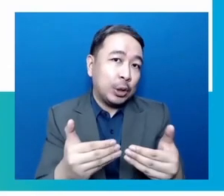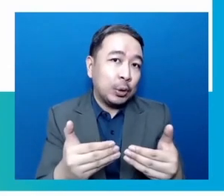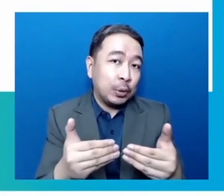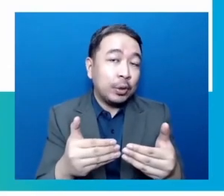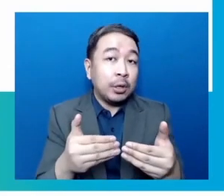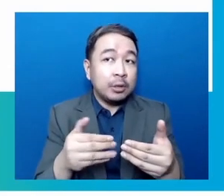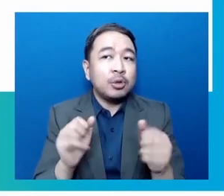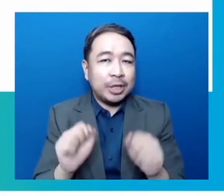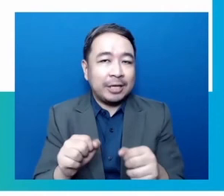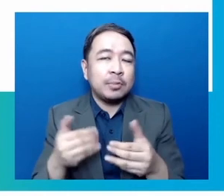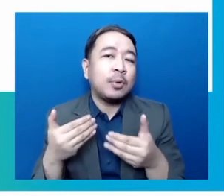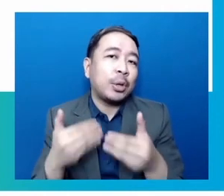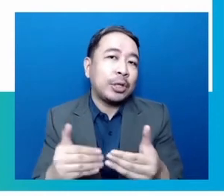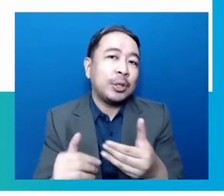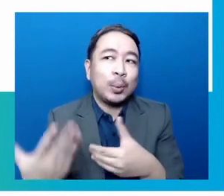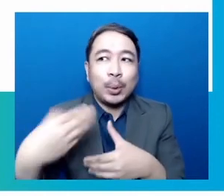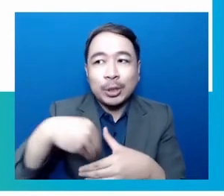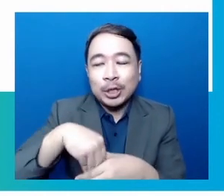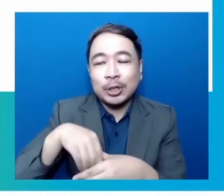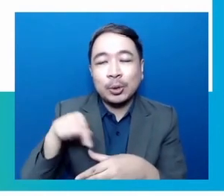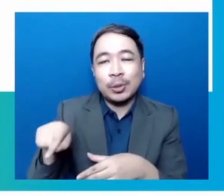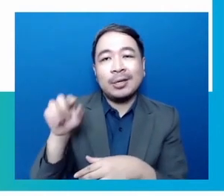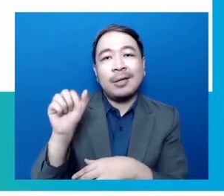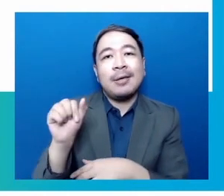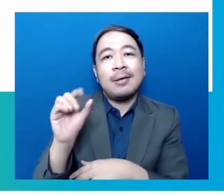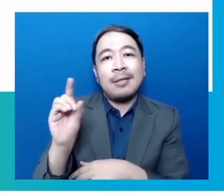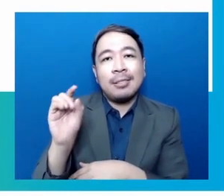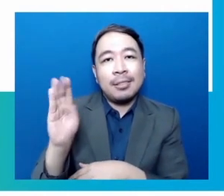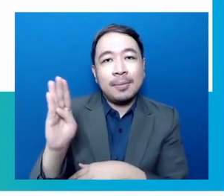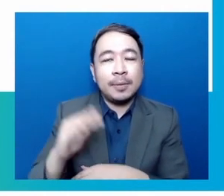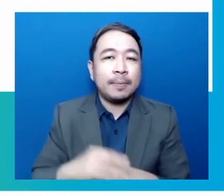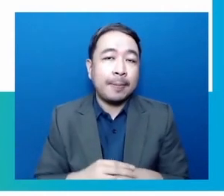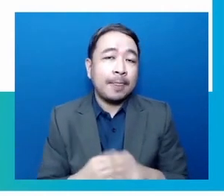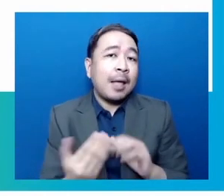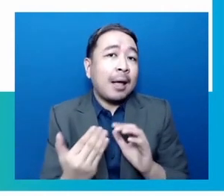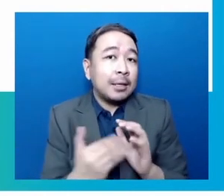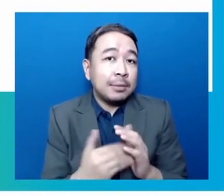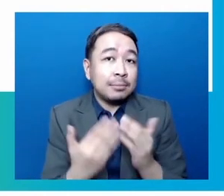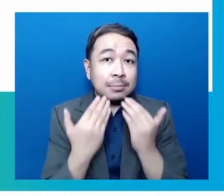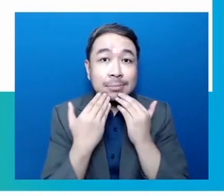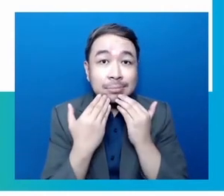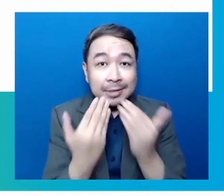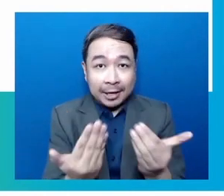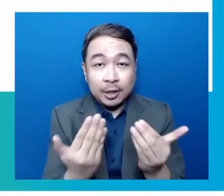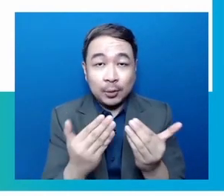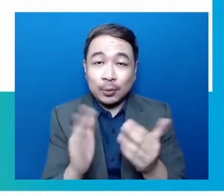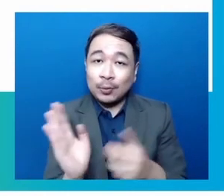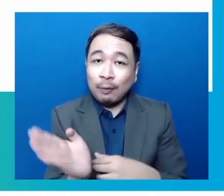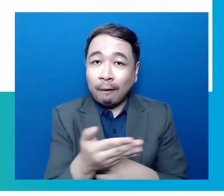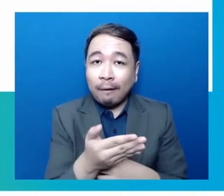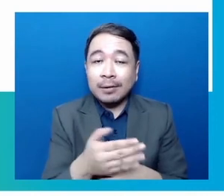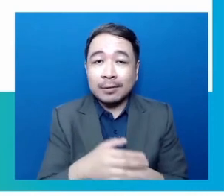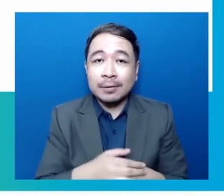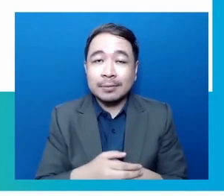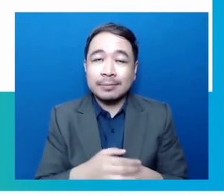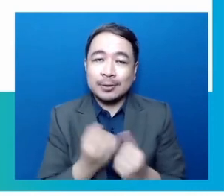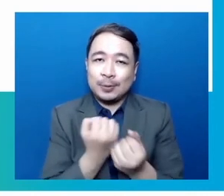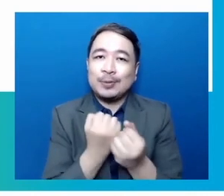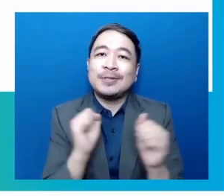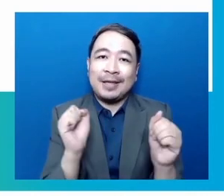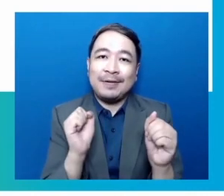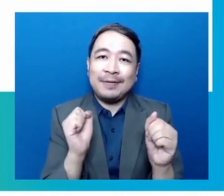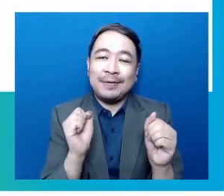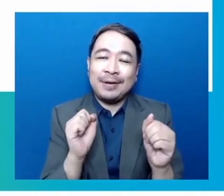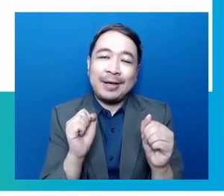engage with the bank. Once again, thanks everyone. Stay safe and have a great